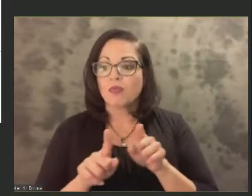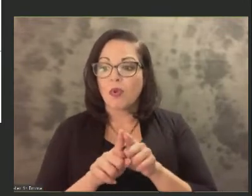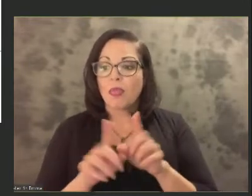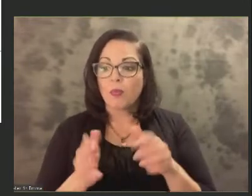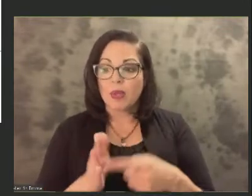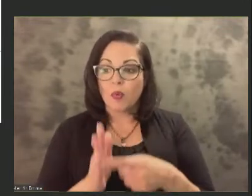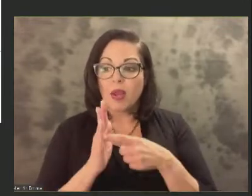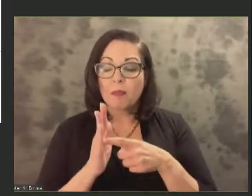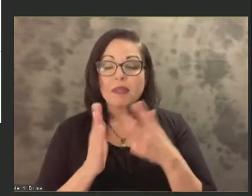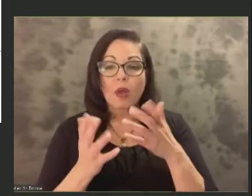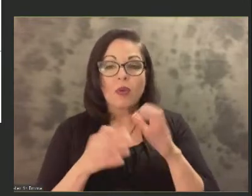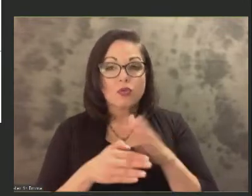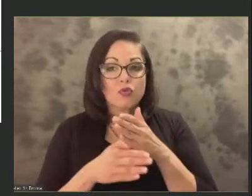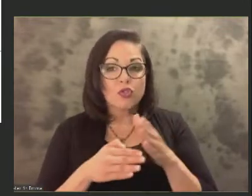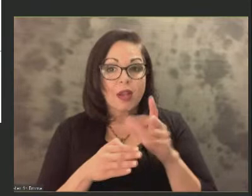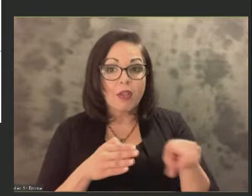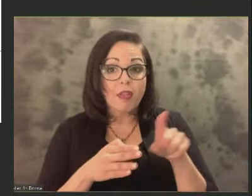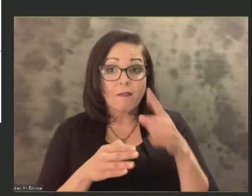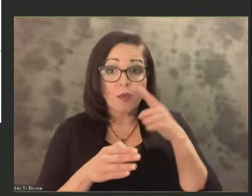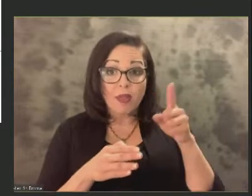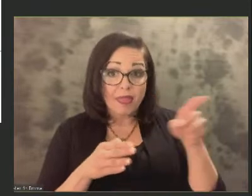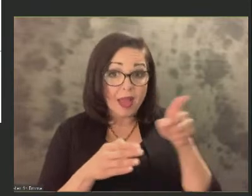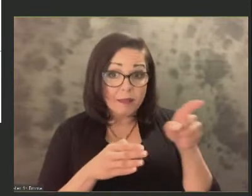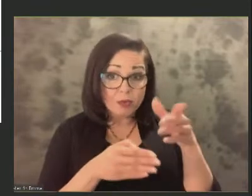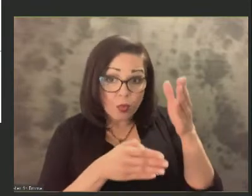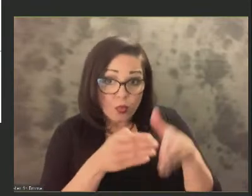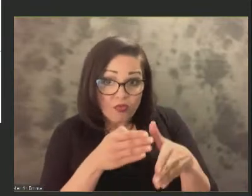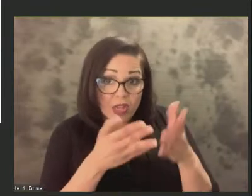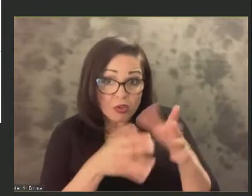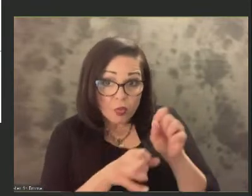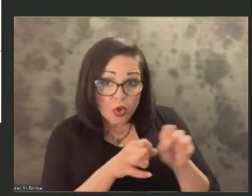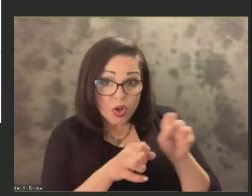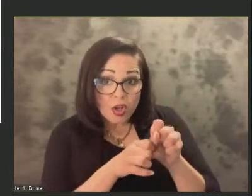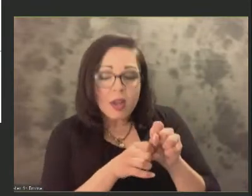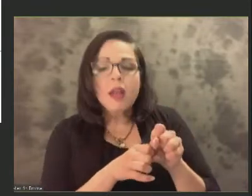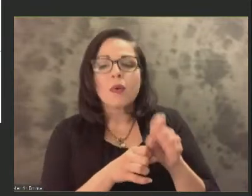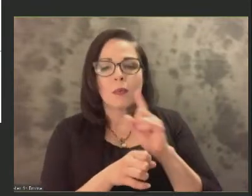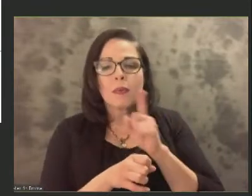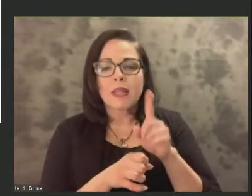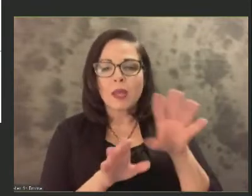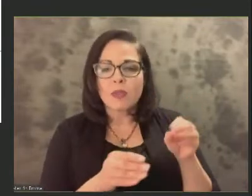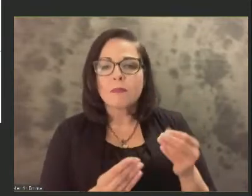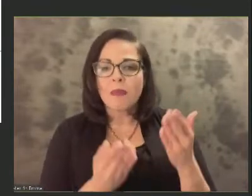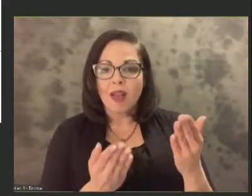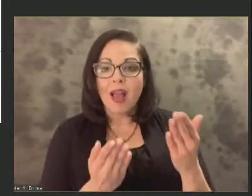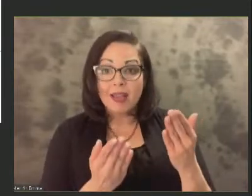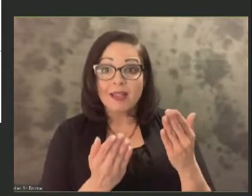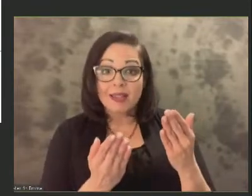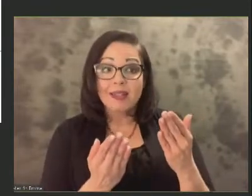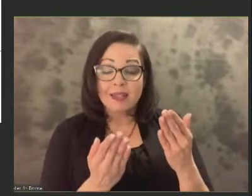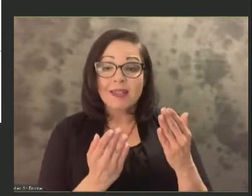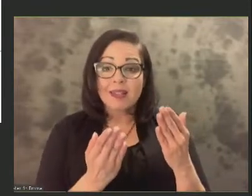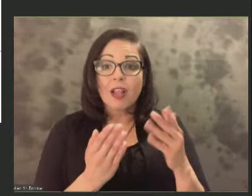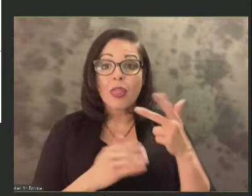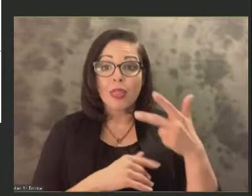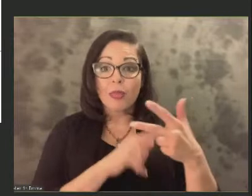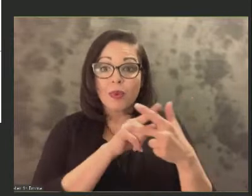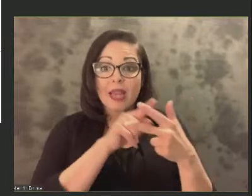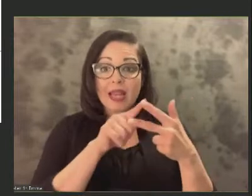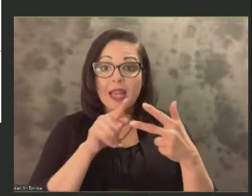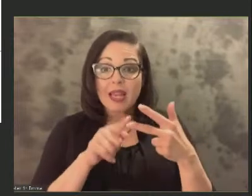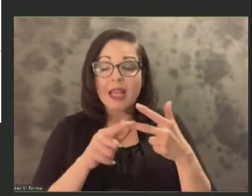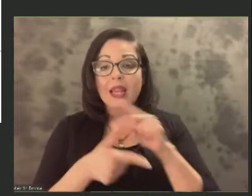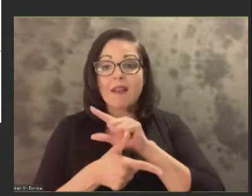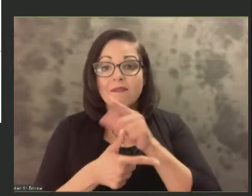the work, in order for them to get it done, it was really provided in 3 phases, as you will